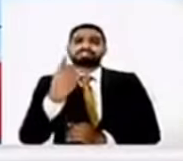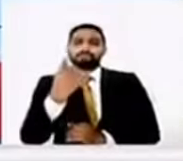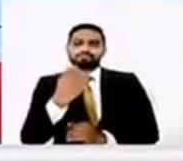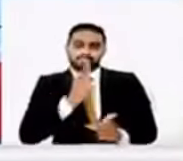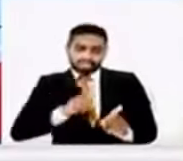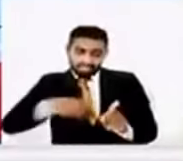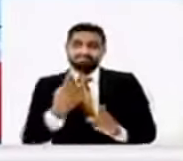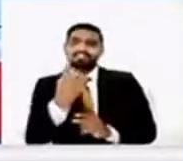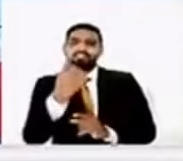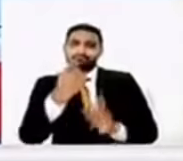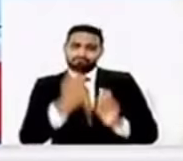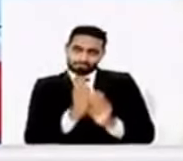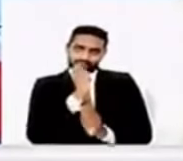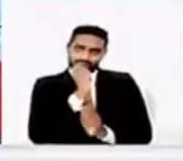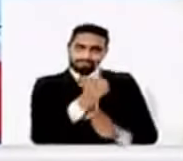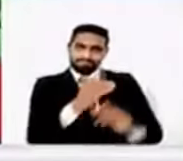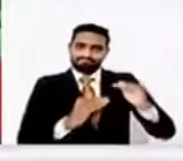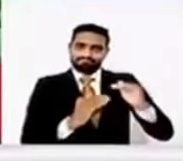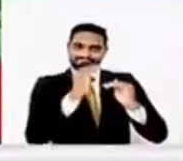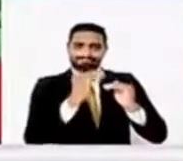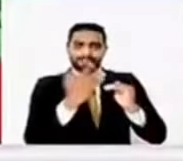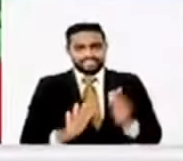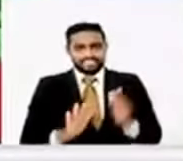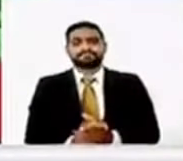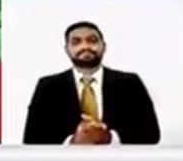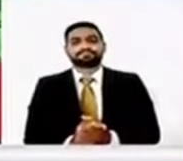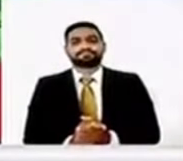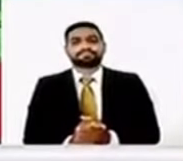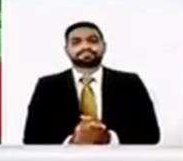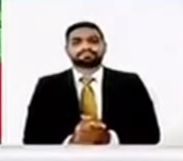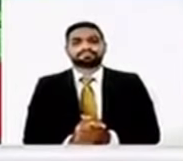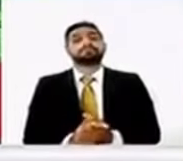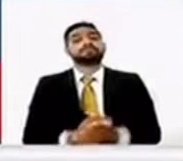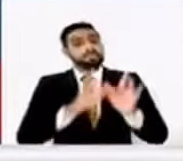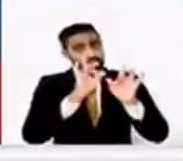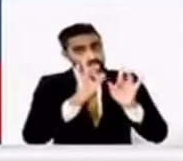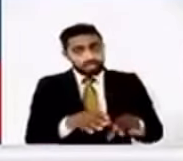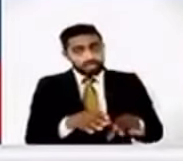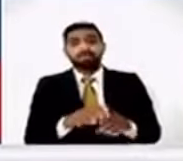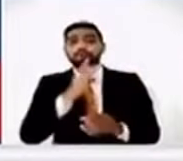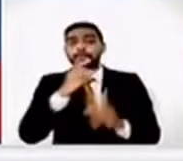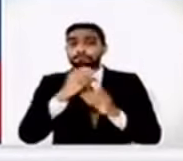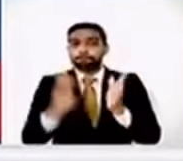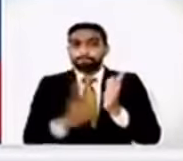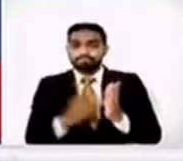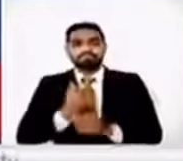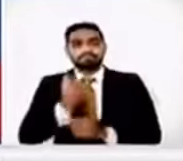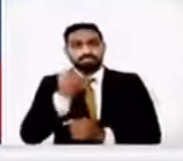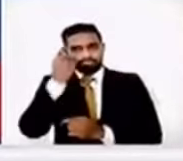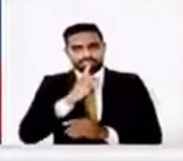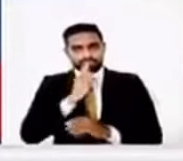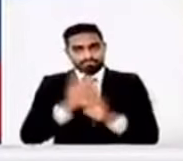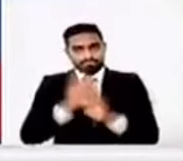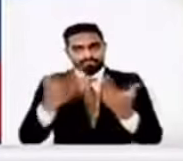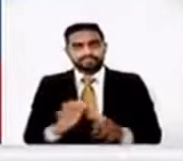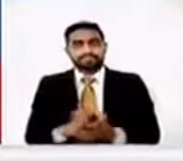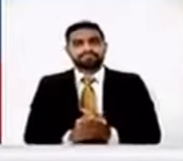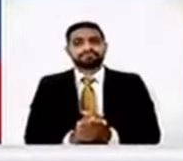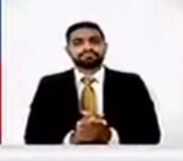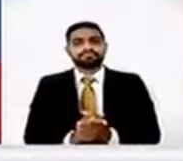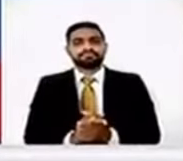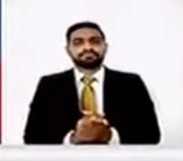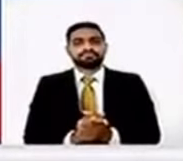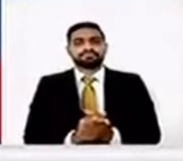estate workers. And on top of that, the Prime Minister very clearly explained that from 1992